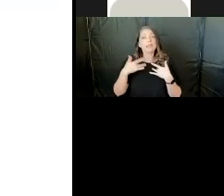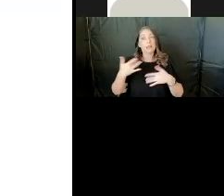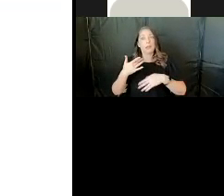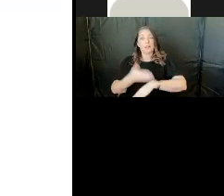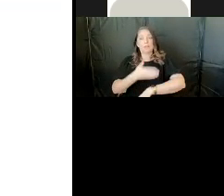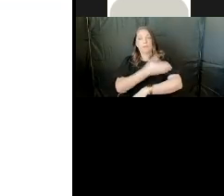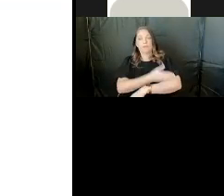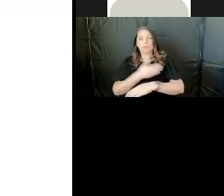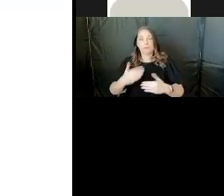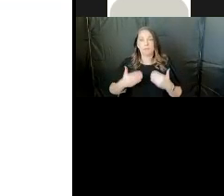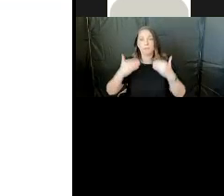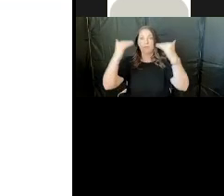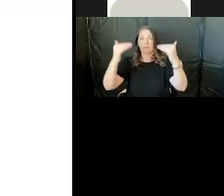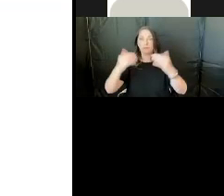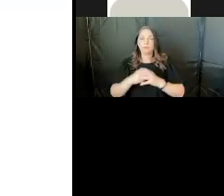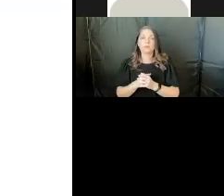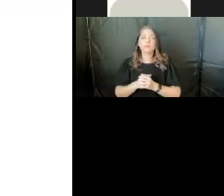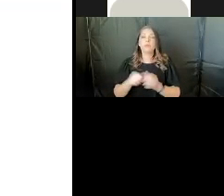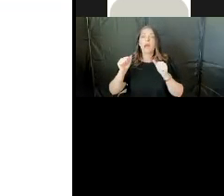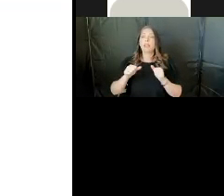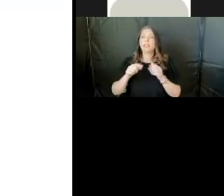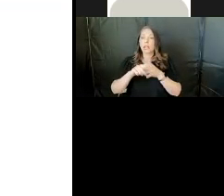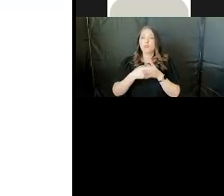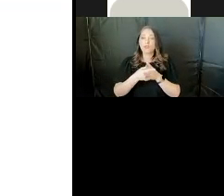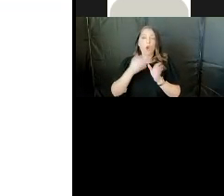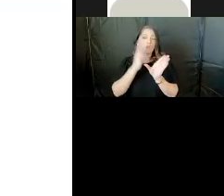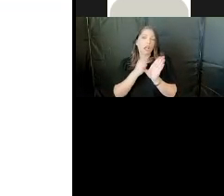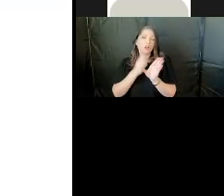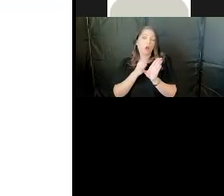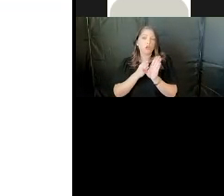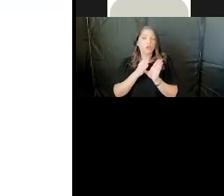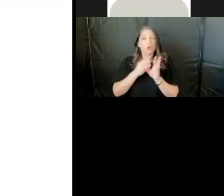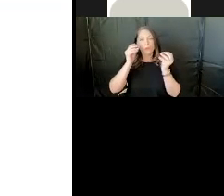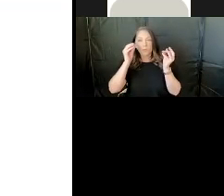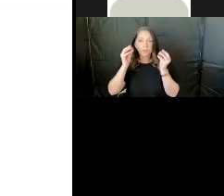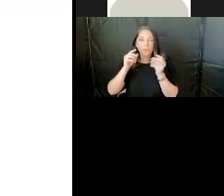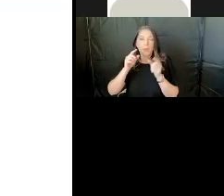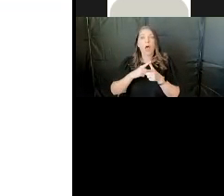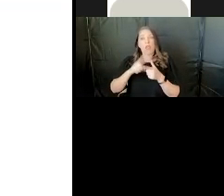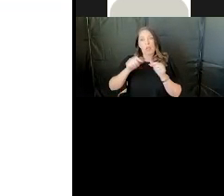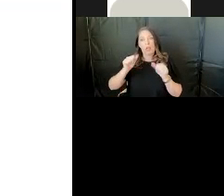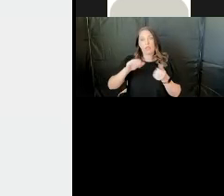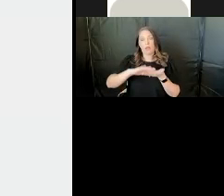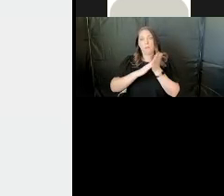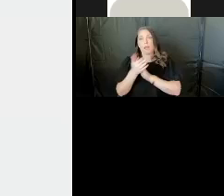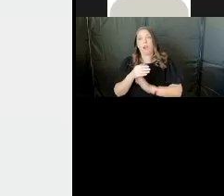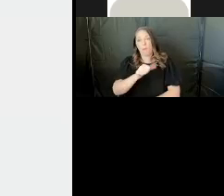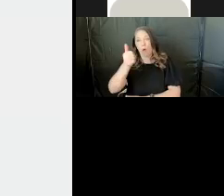can turn to another form of abuse.